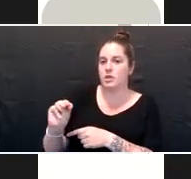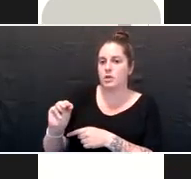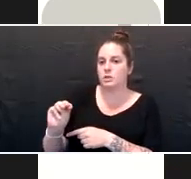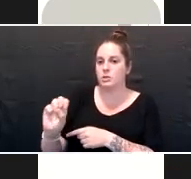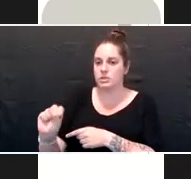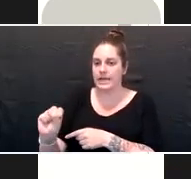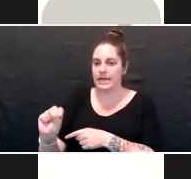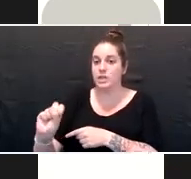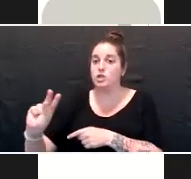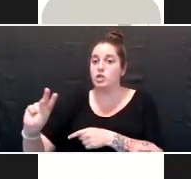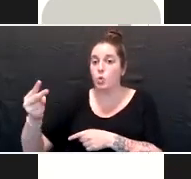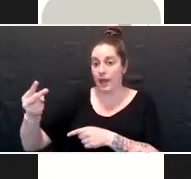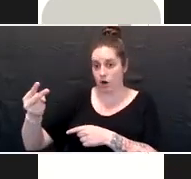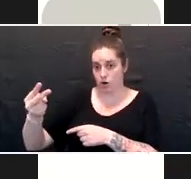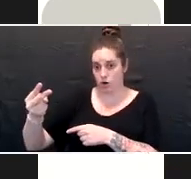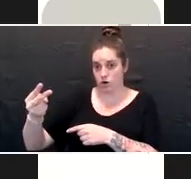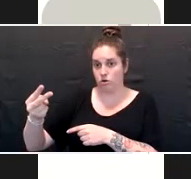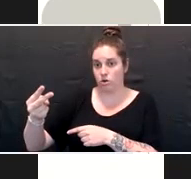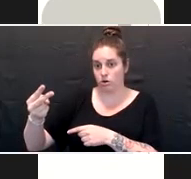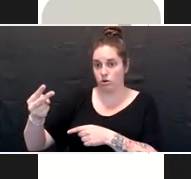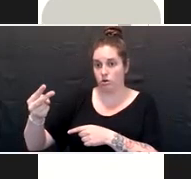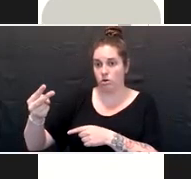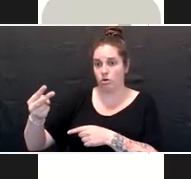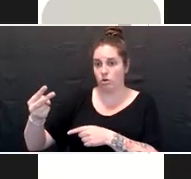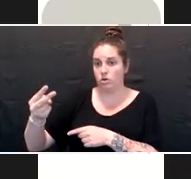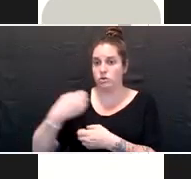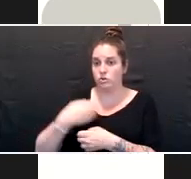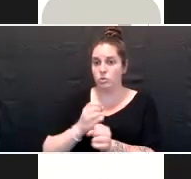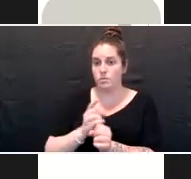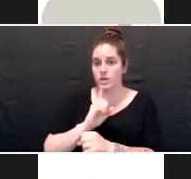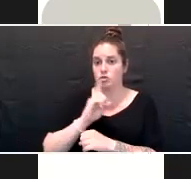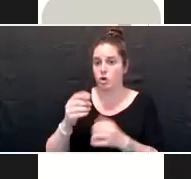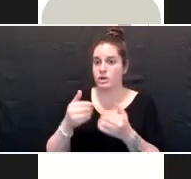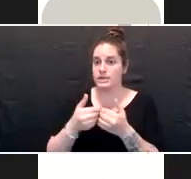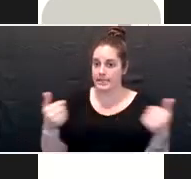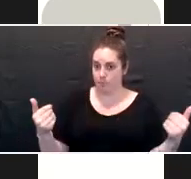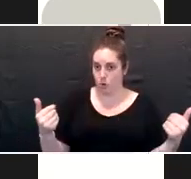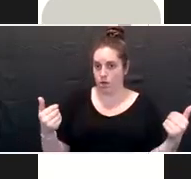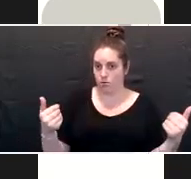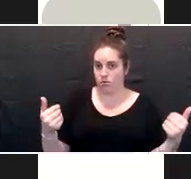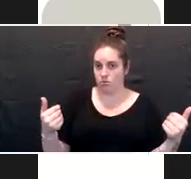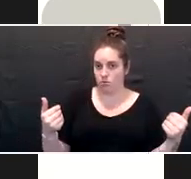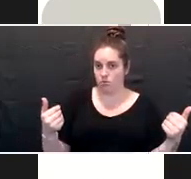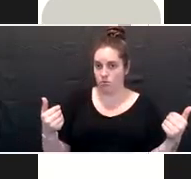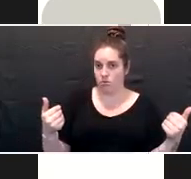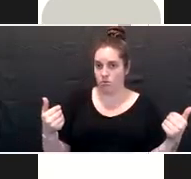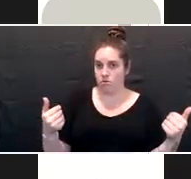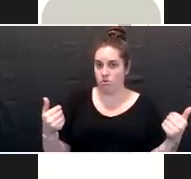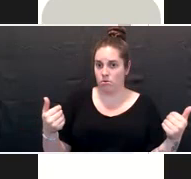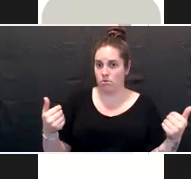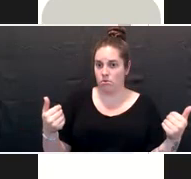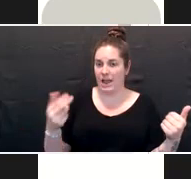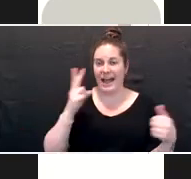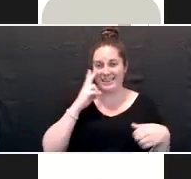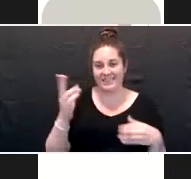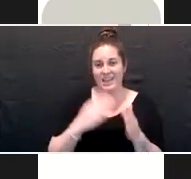The unit for momentum is kilogram meters per second. Okay? I see that happen a